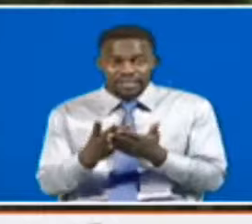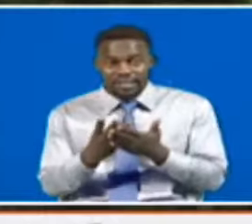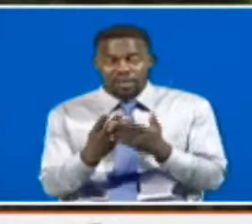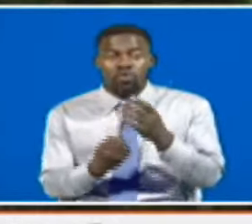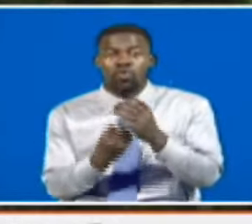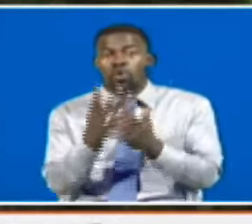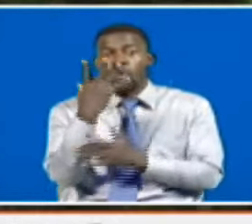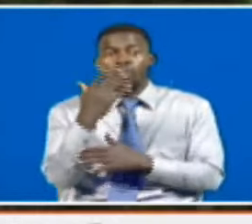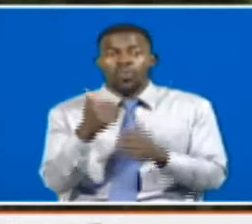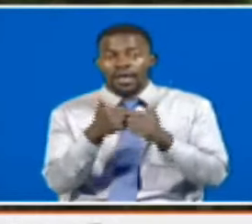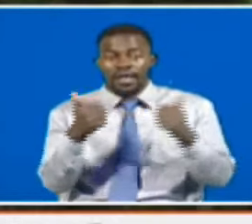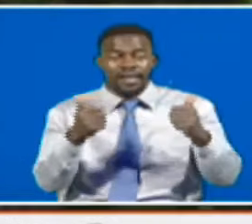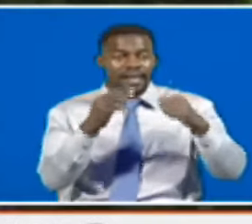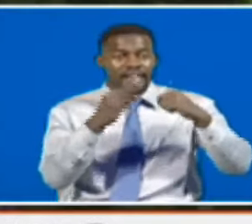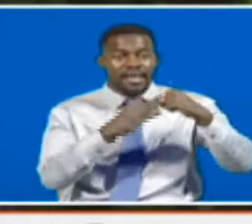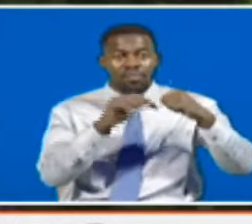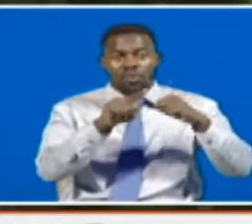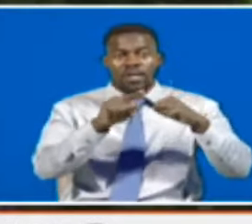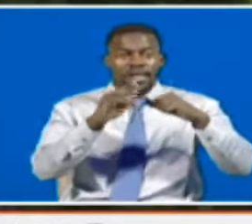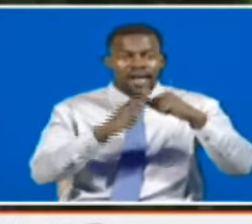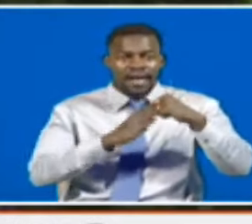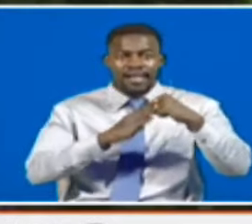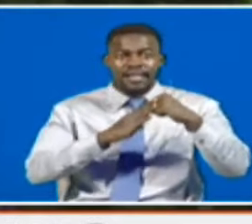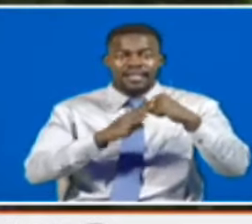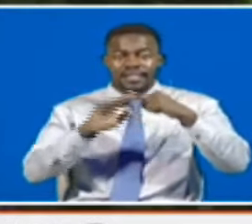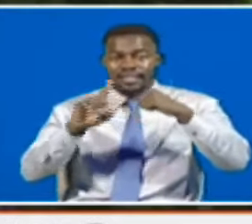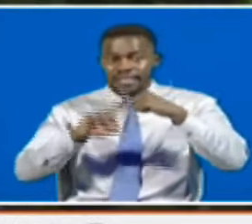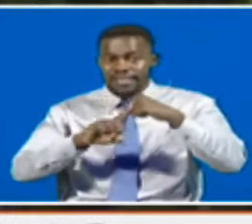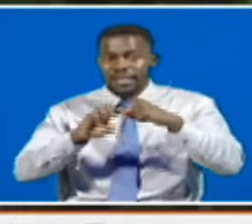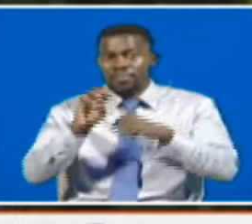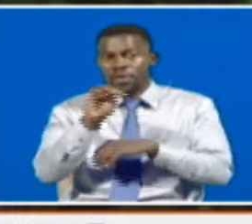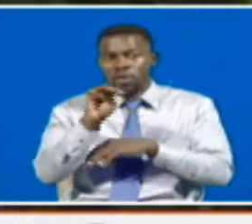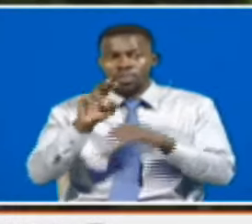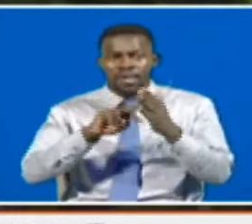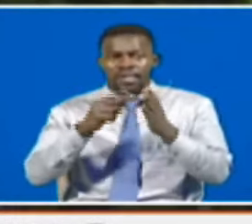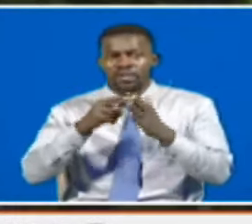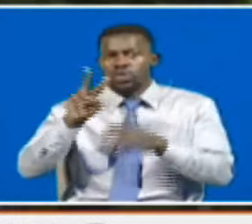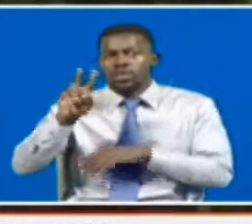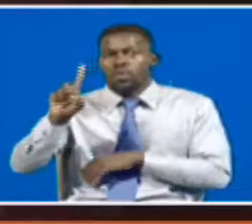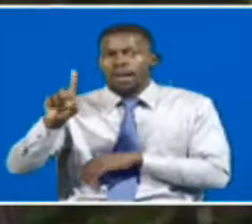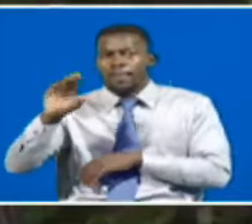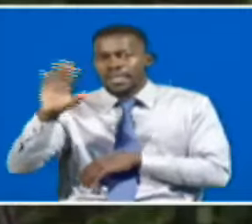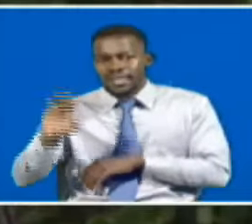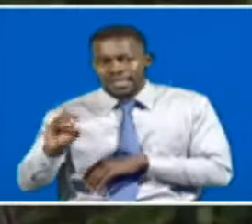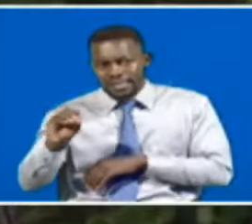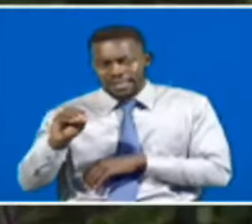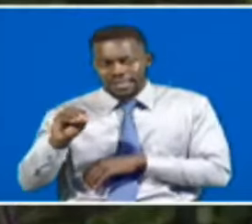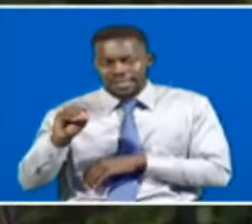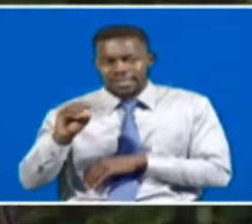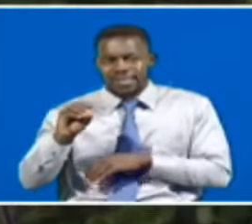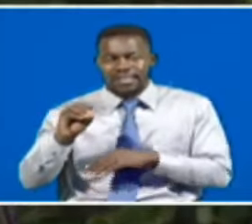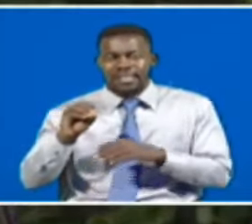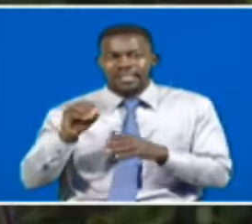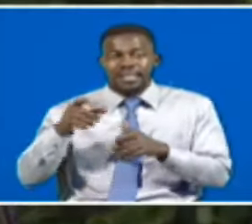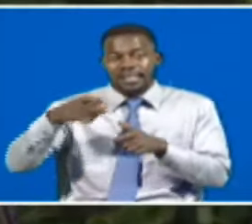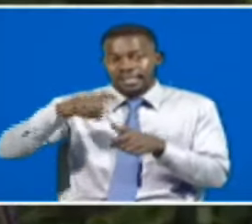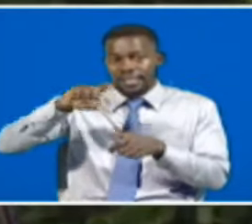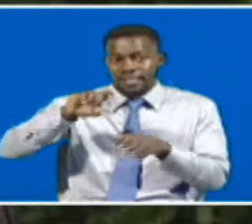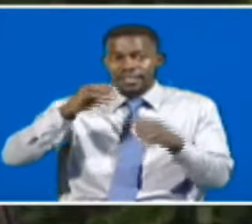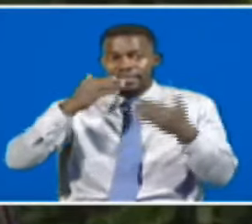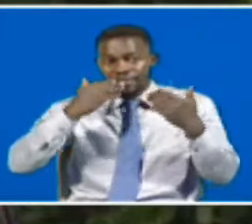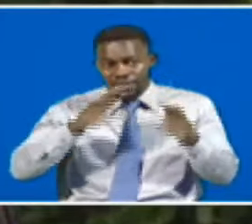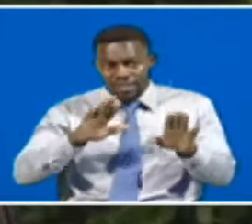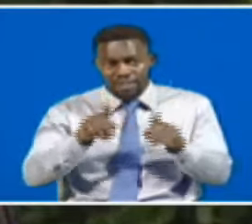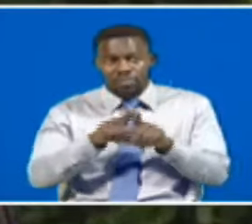to 8.96 billion, an increment of 21%. We also able to retain more because